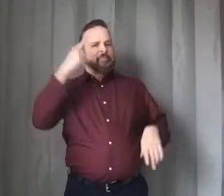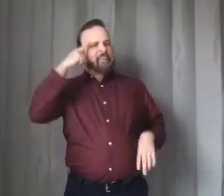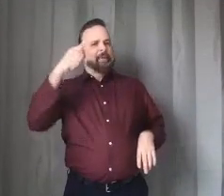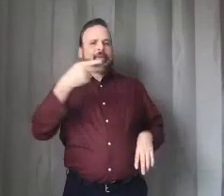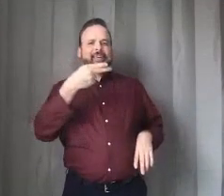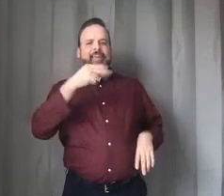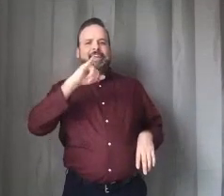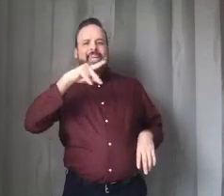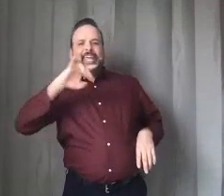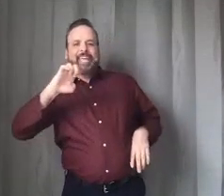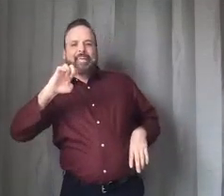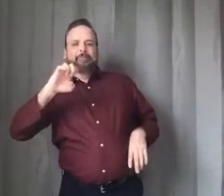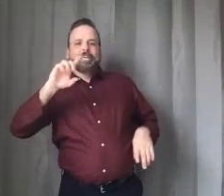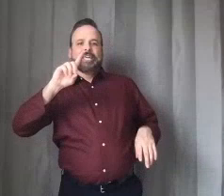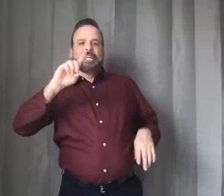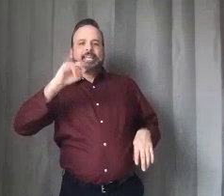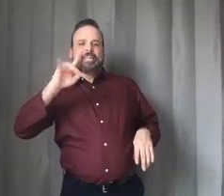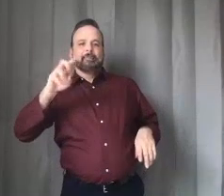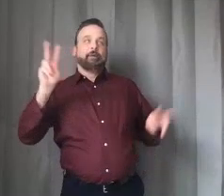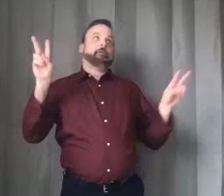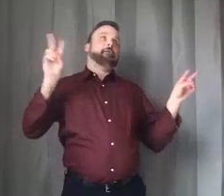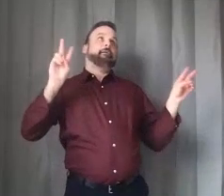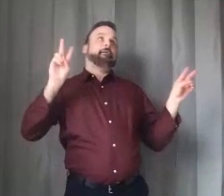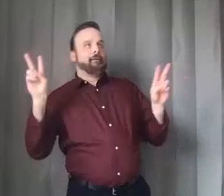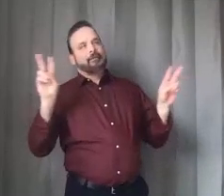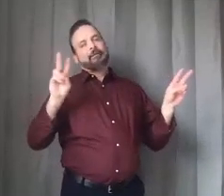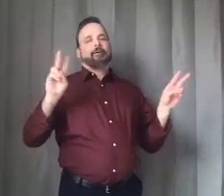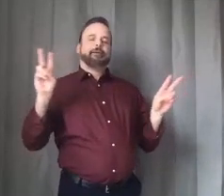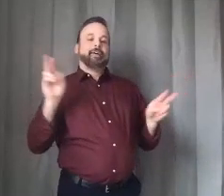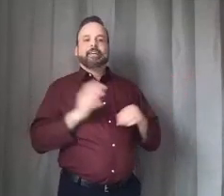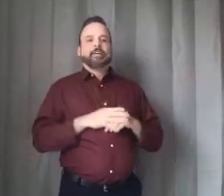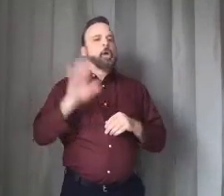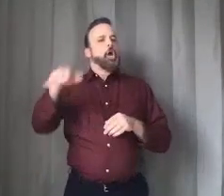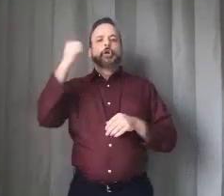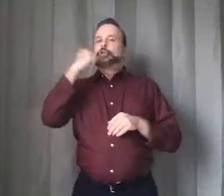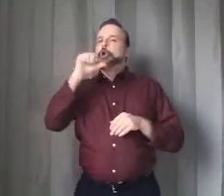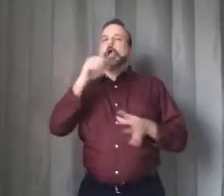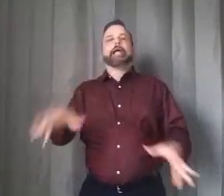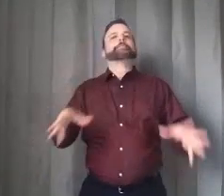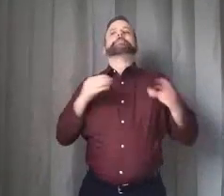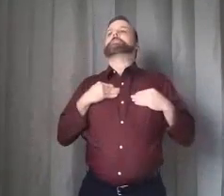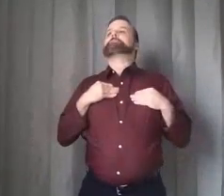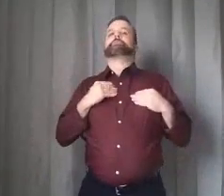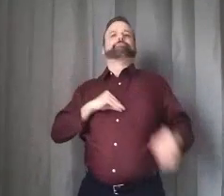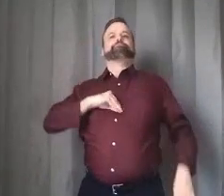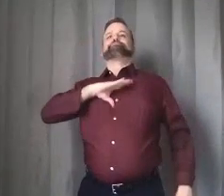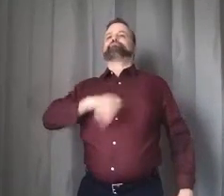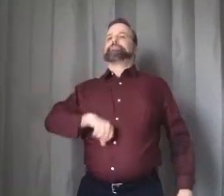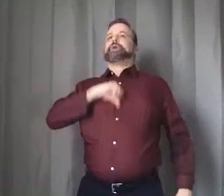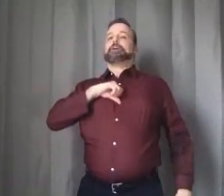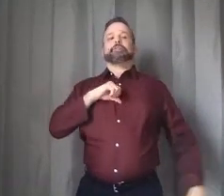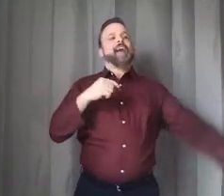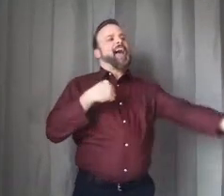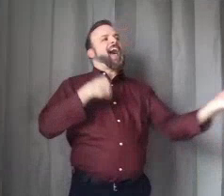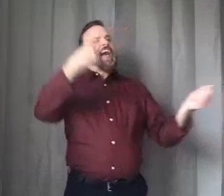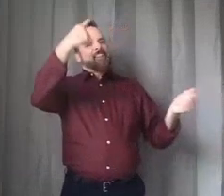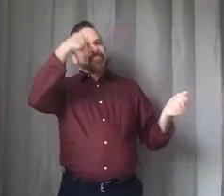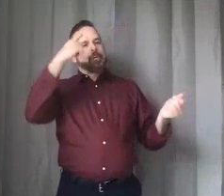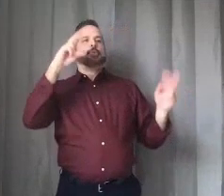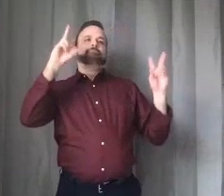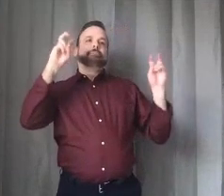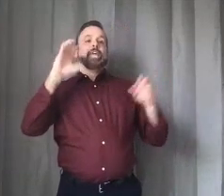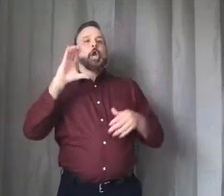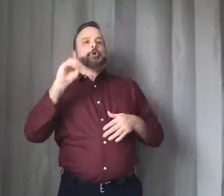creating realities and vessels. Yeah, girl, take it, own it. I believe that we co-create our reality,